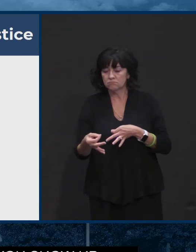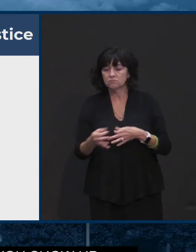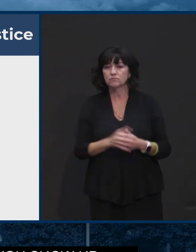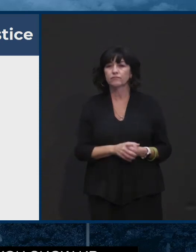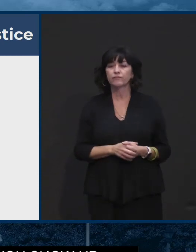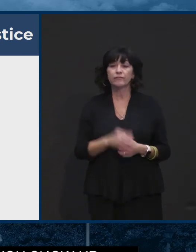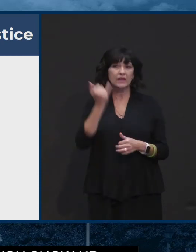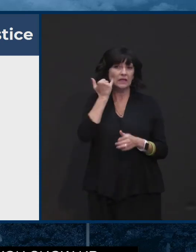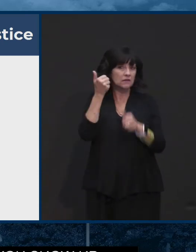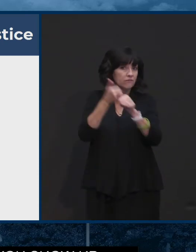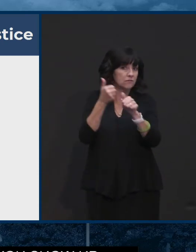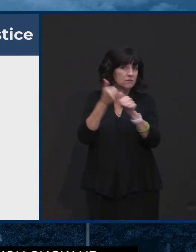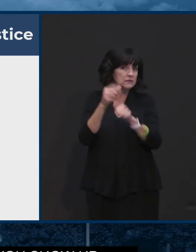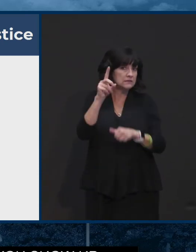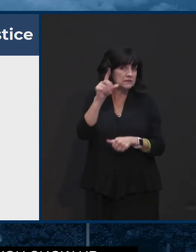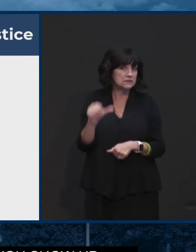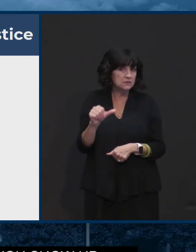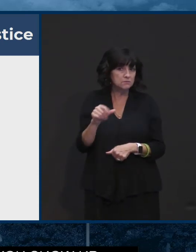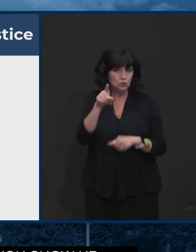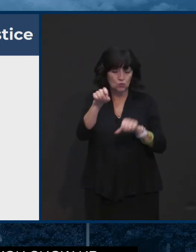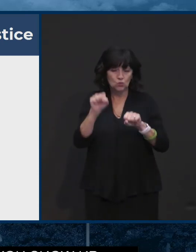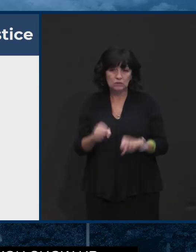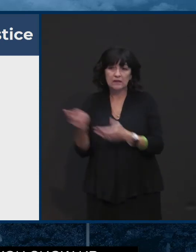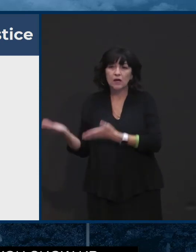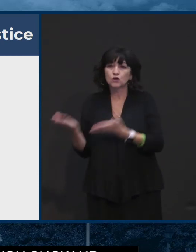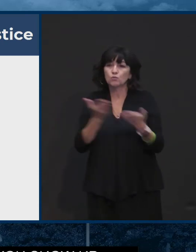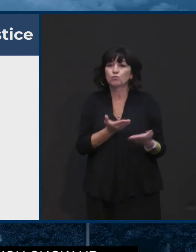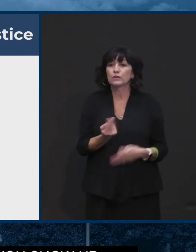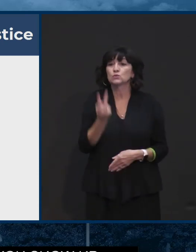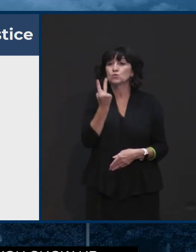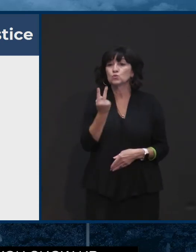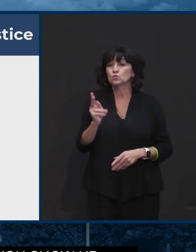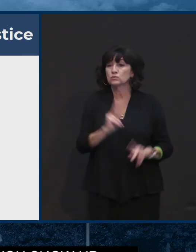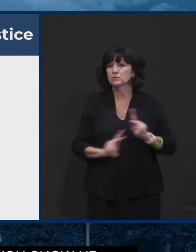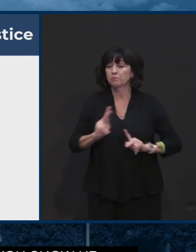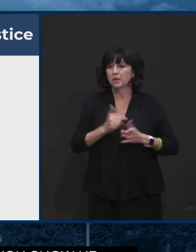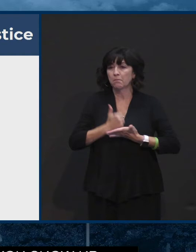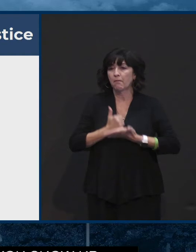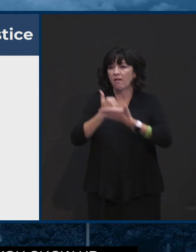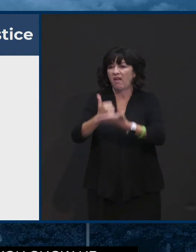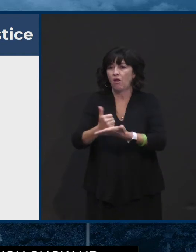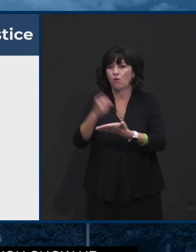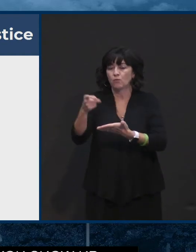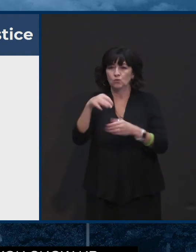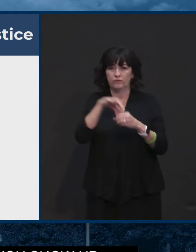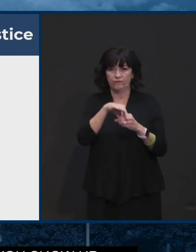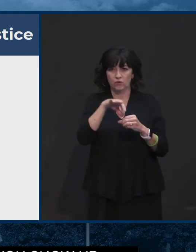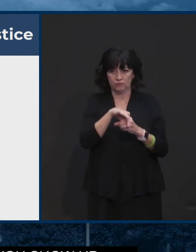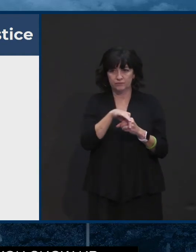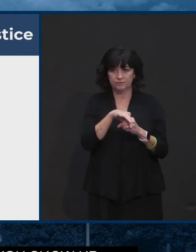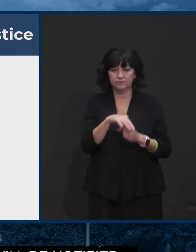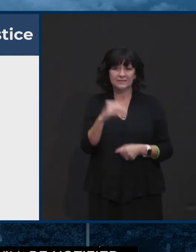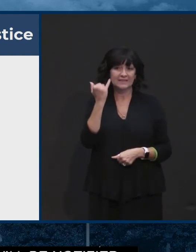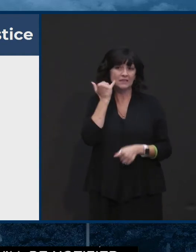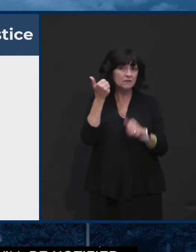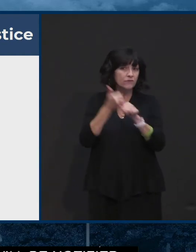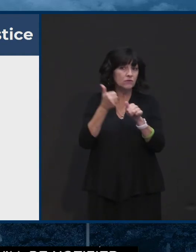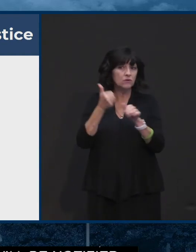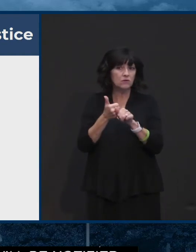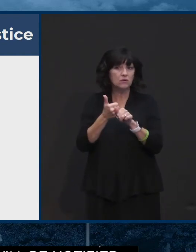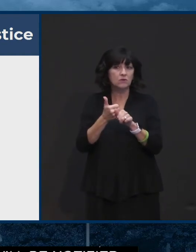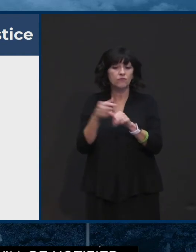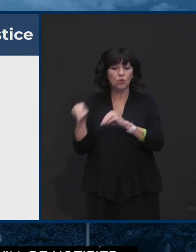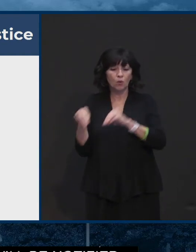a disability, you can bring 2 people to help you vote. If you moved or changed your